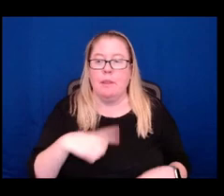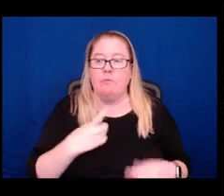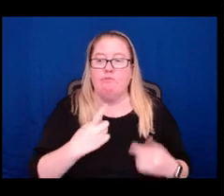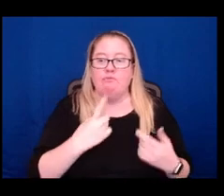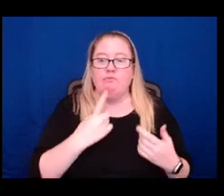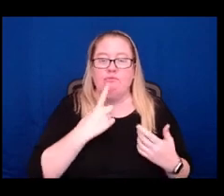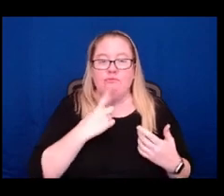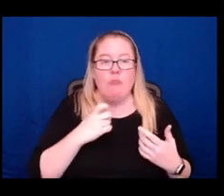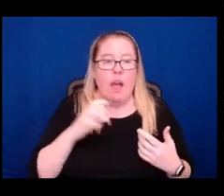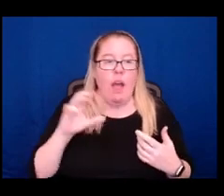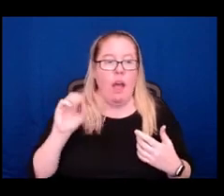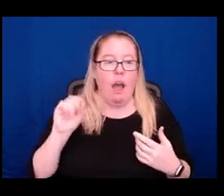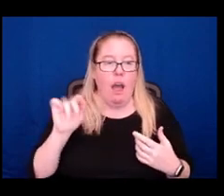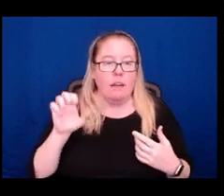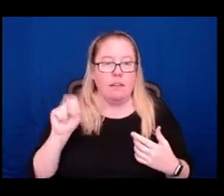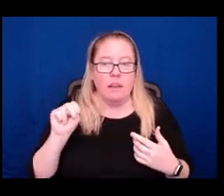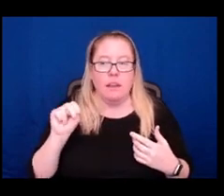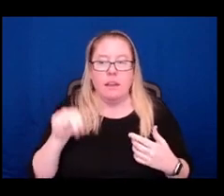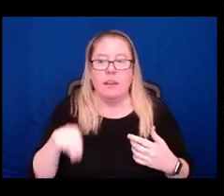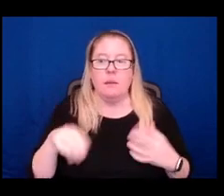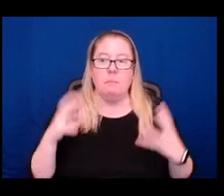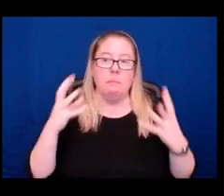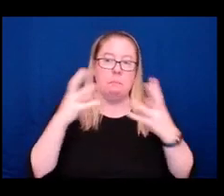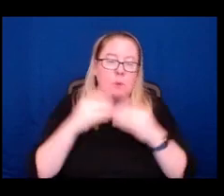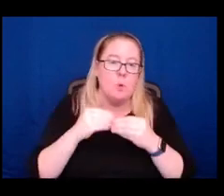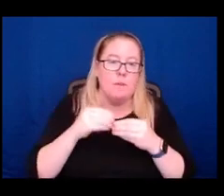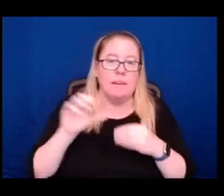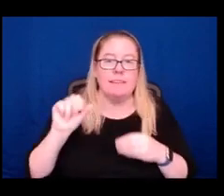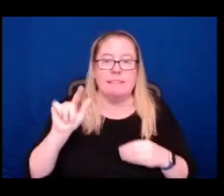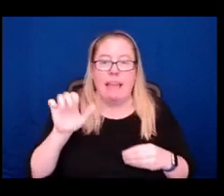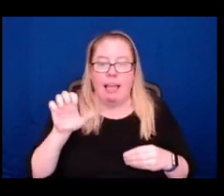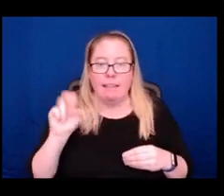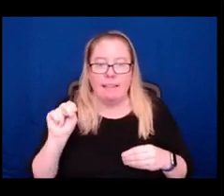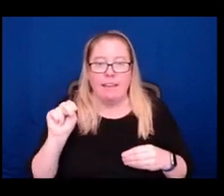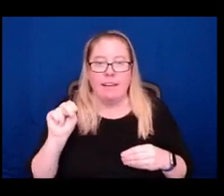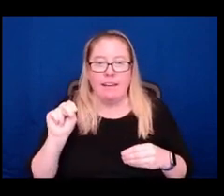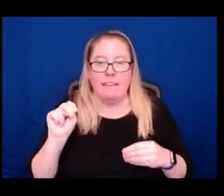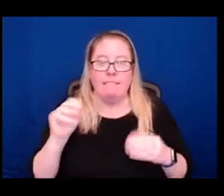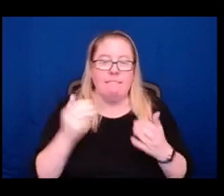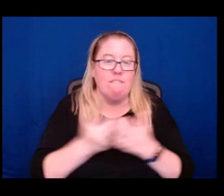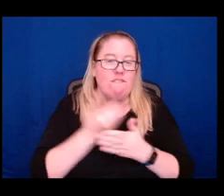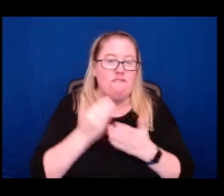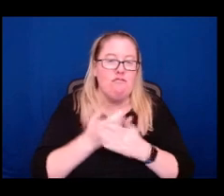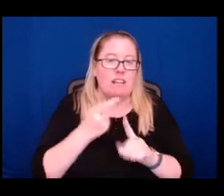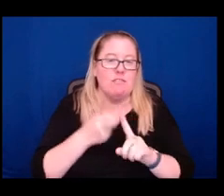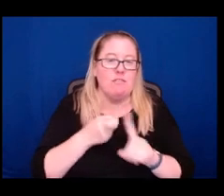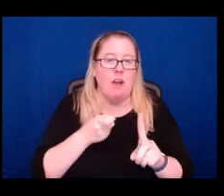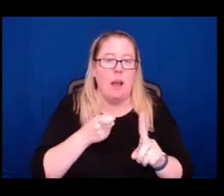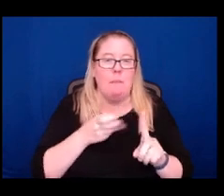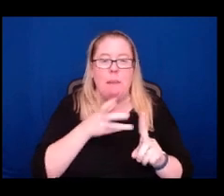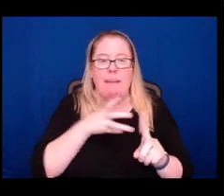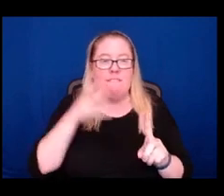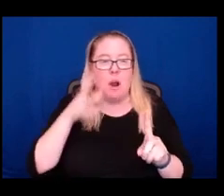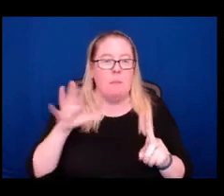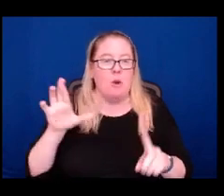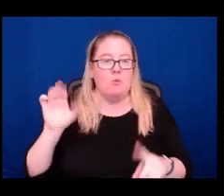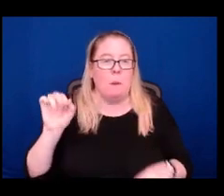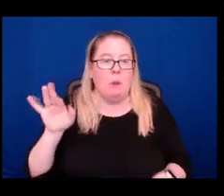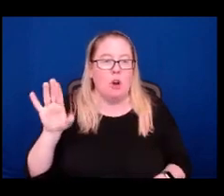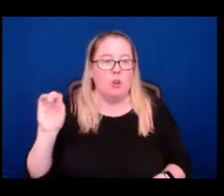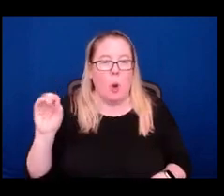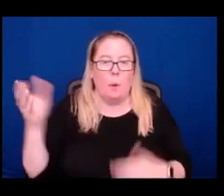we've got some beautiful scallions here. I get these fresh from my farmer, Roberto. He brings these from the garden. We've got some